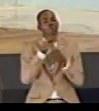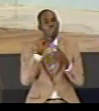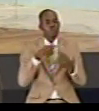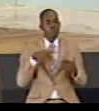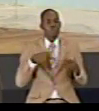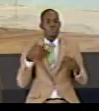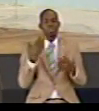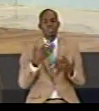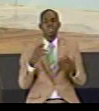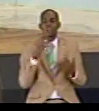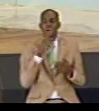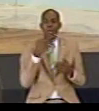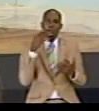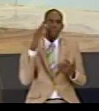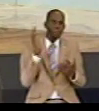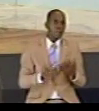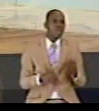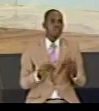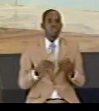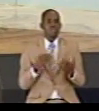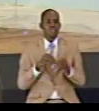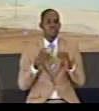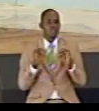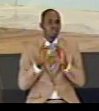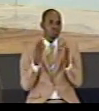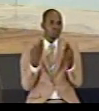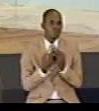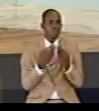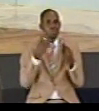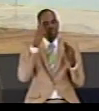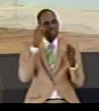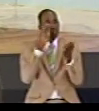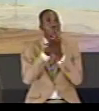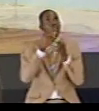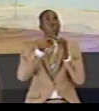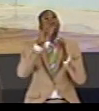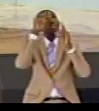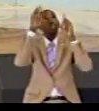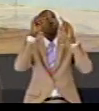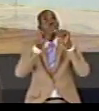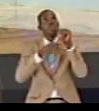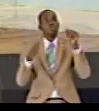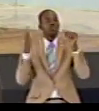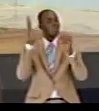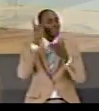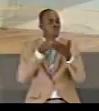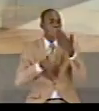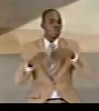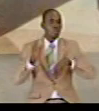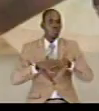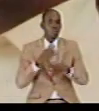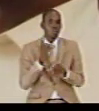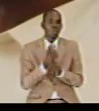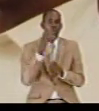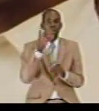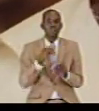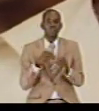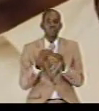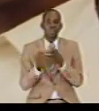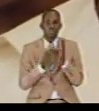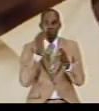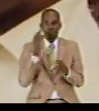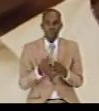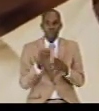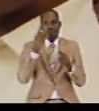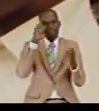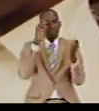down in the family, trust in him. Everything will come the right side up in Jesus' name. Trust